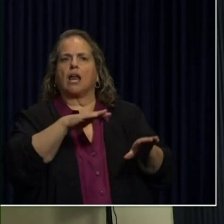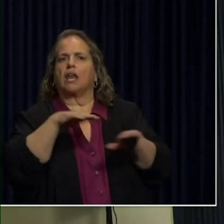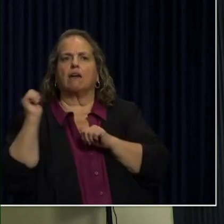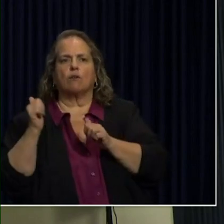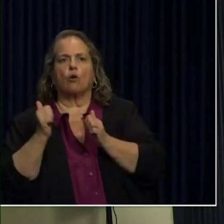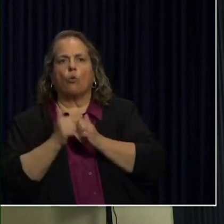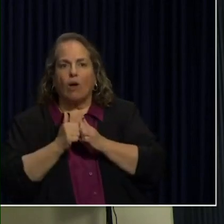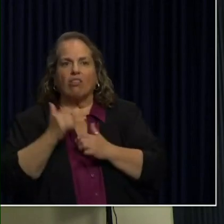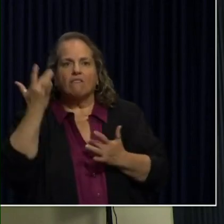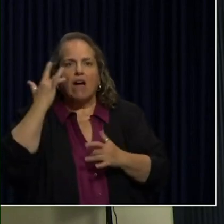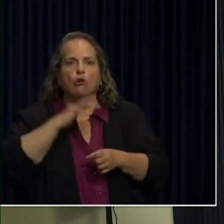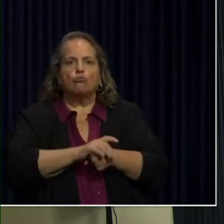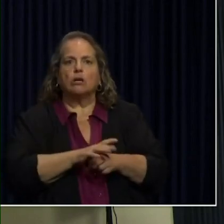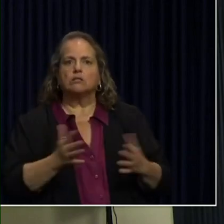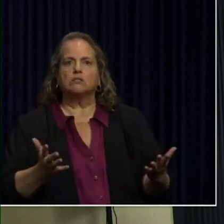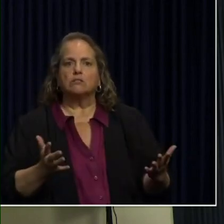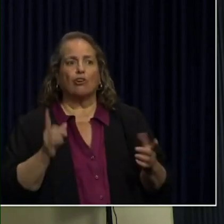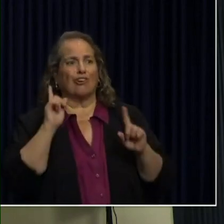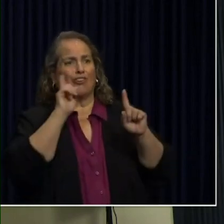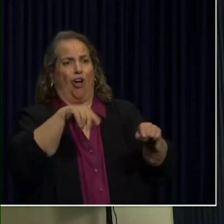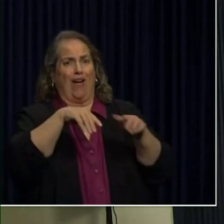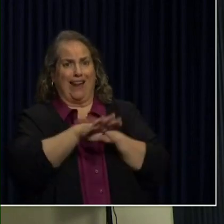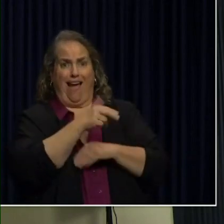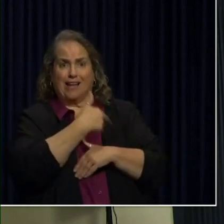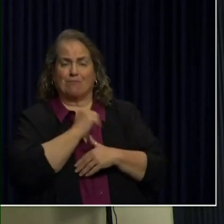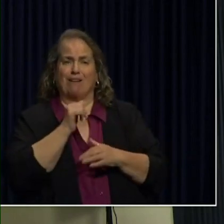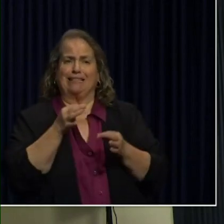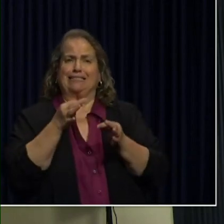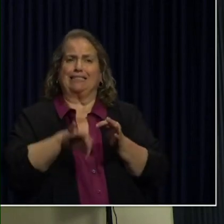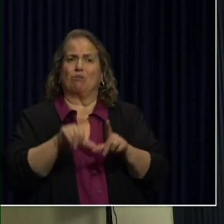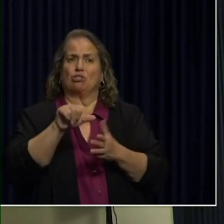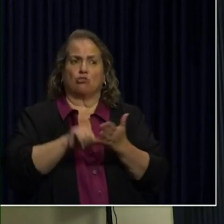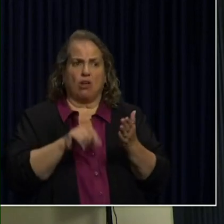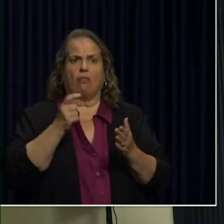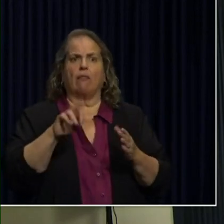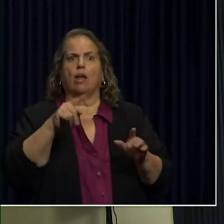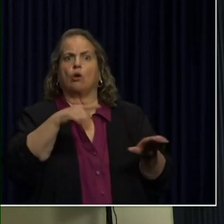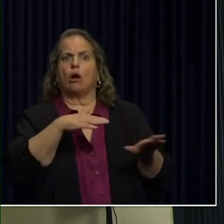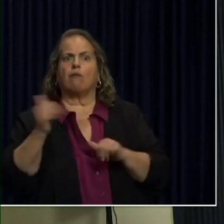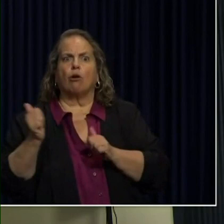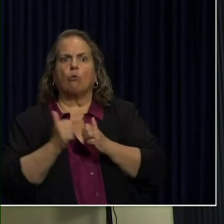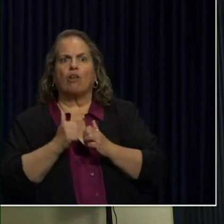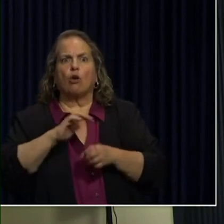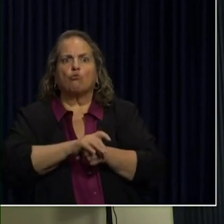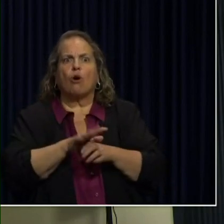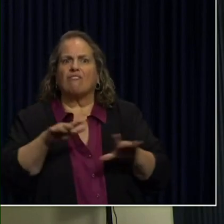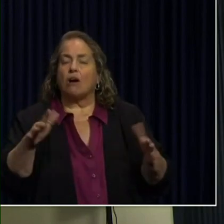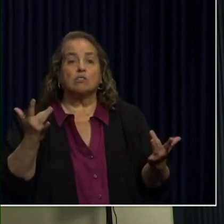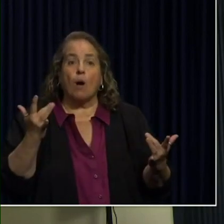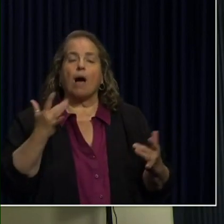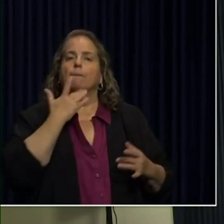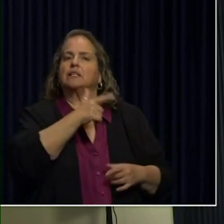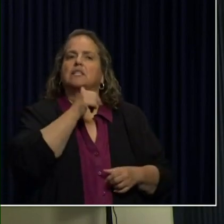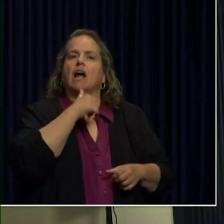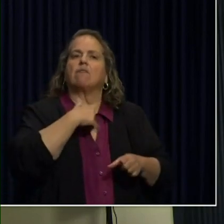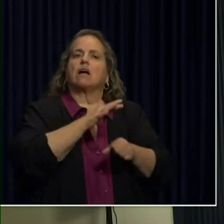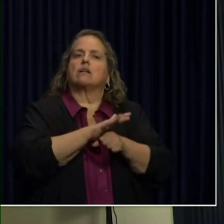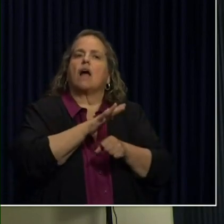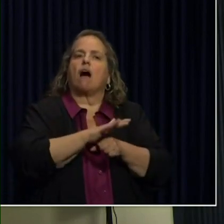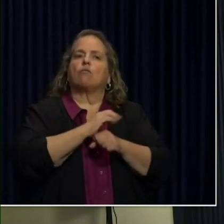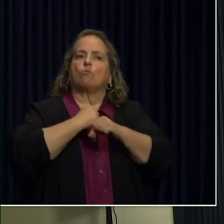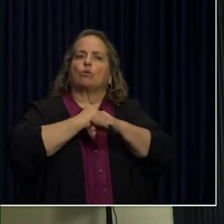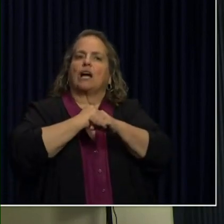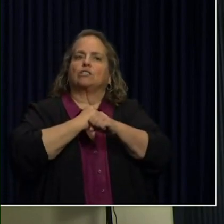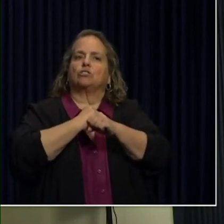keep both the healthcare workers and the patients safe, and the personal protective equipment is the way we do that. All right, next piece is